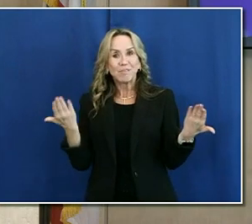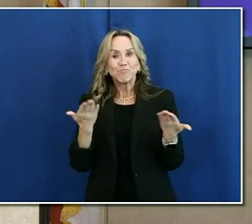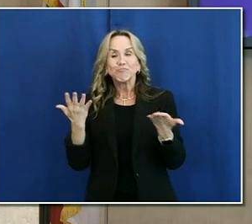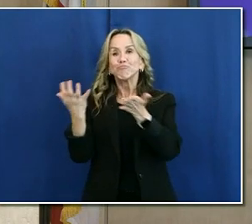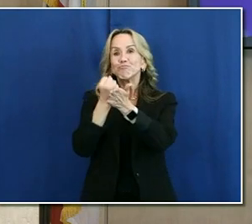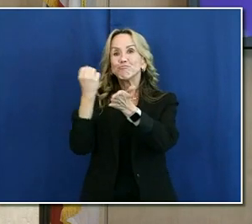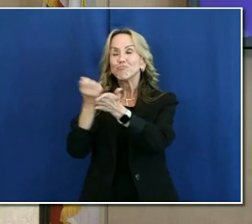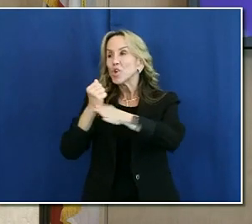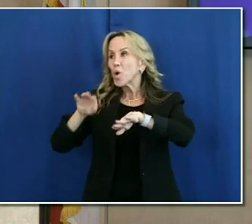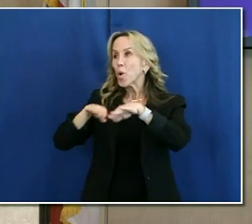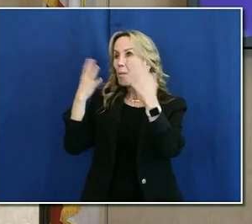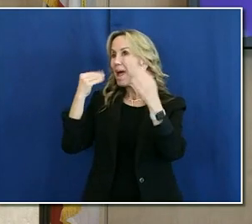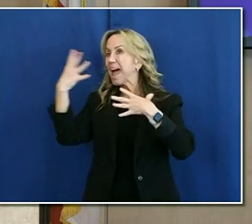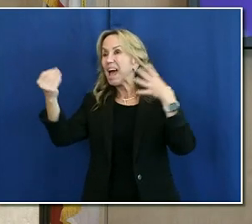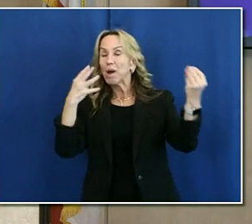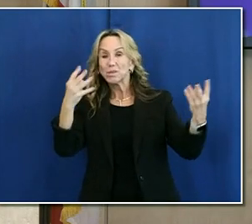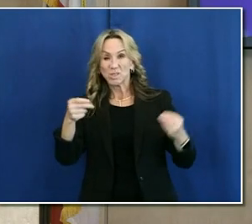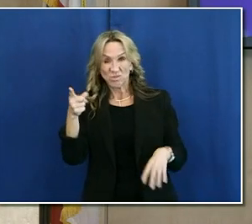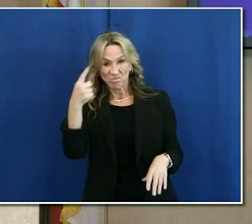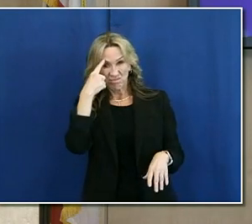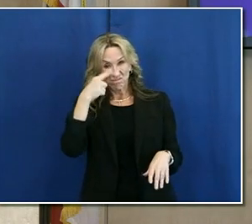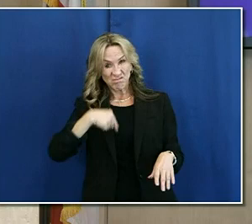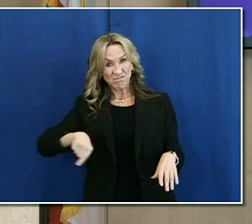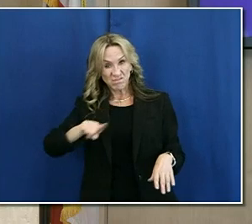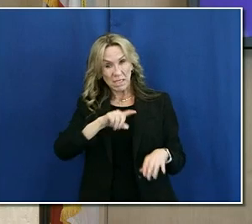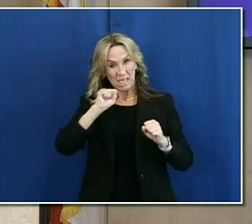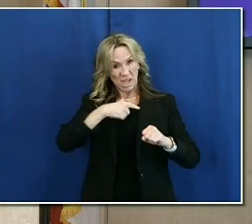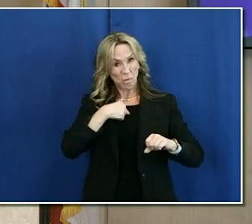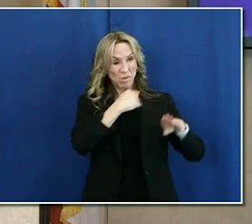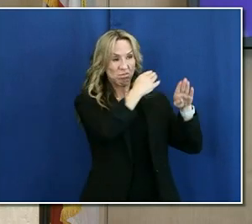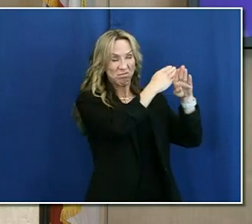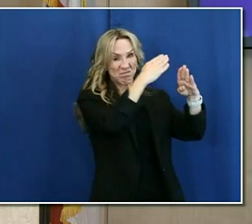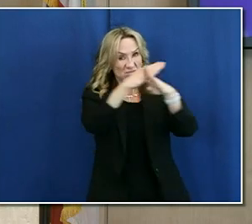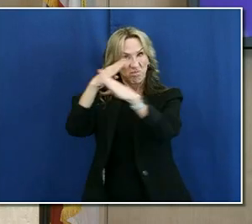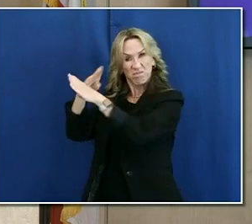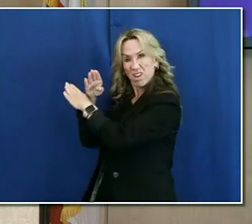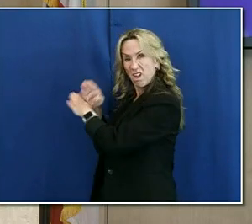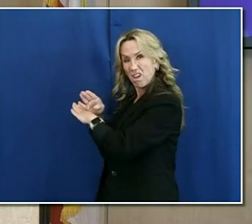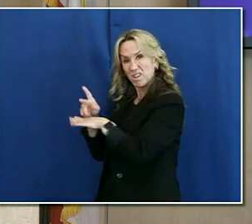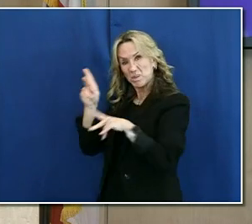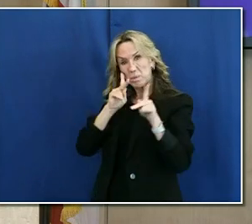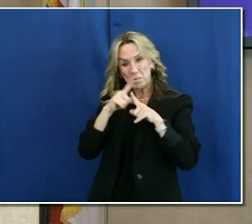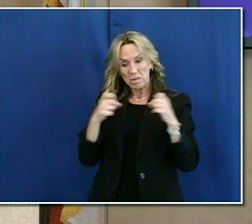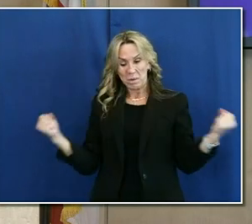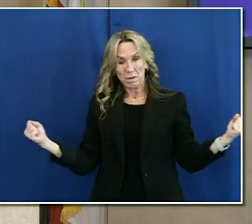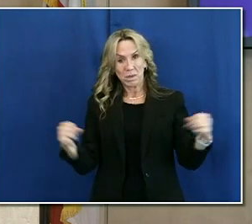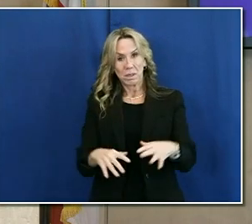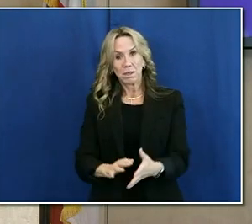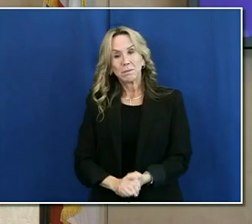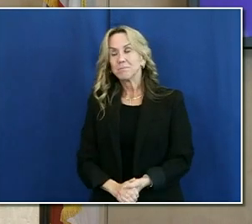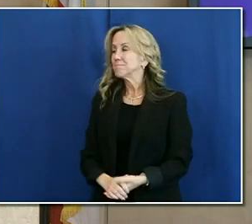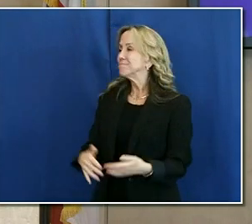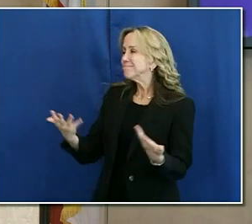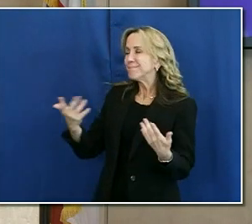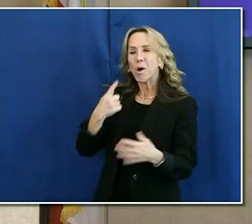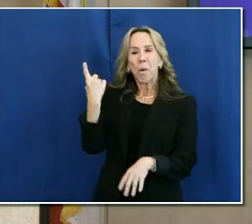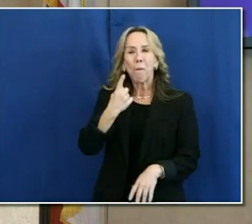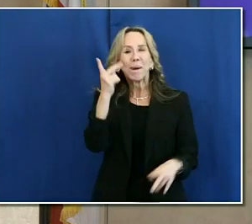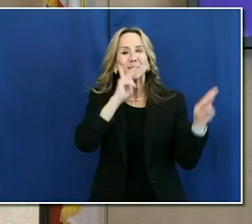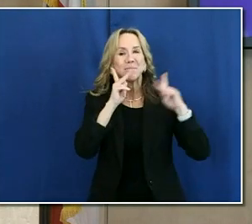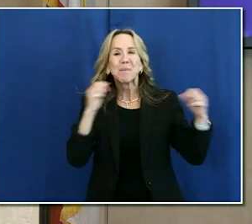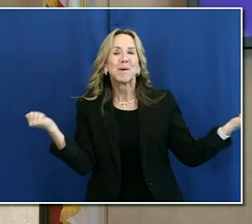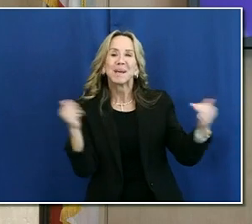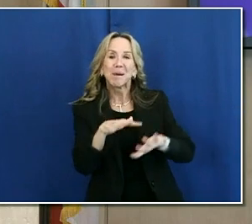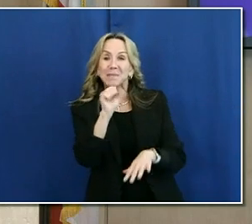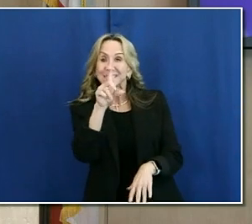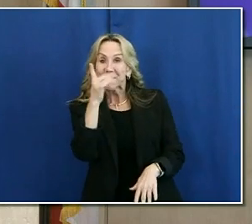impact the case rate? Is there a way to limit them coming over? Well, there's always a lot of people that come to San Diego because it's a really